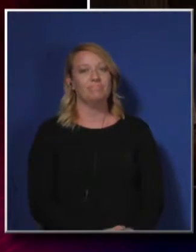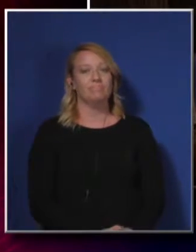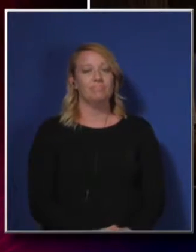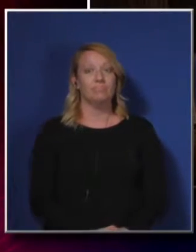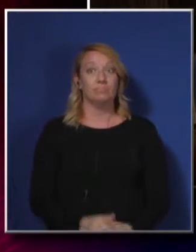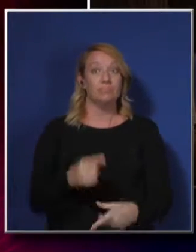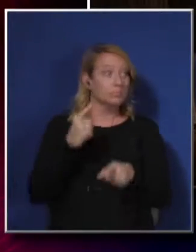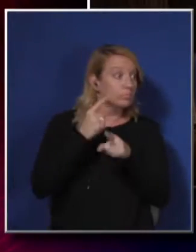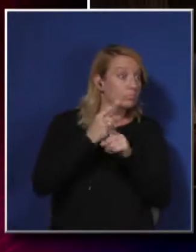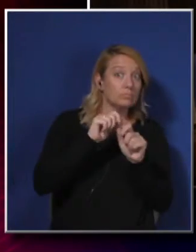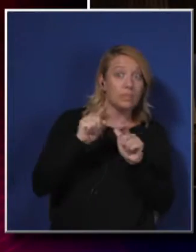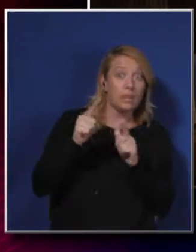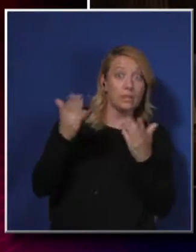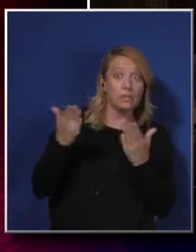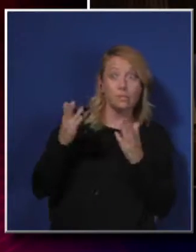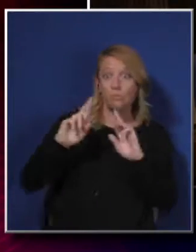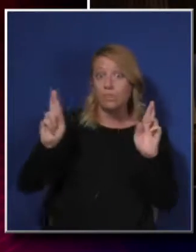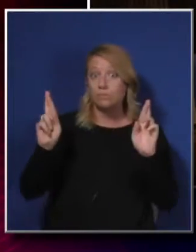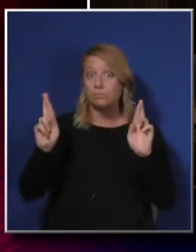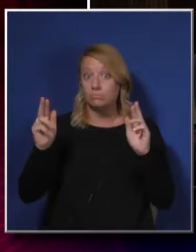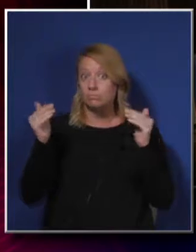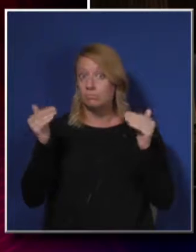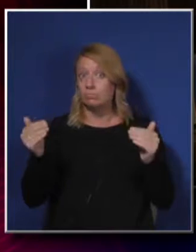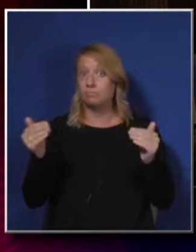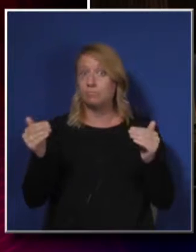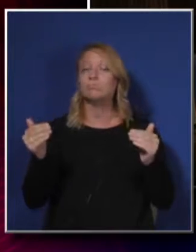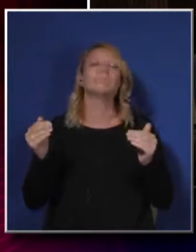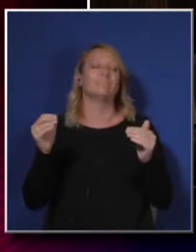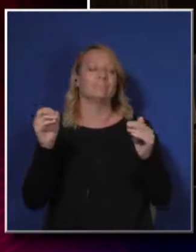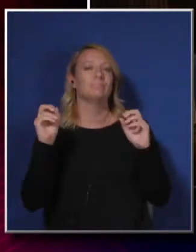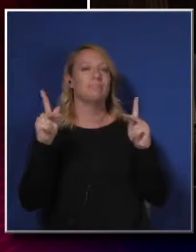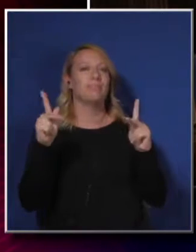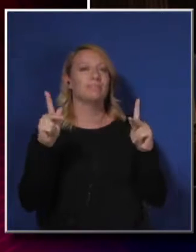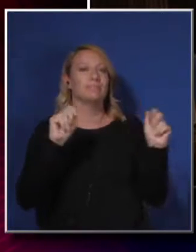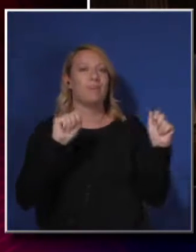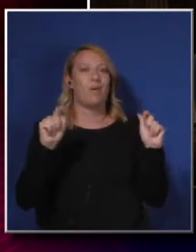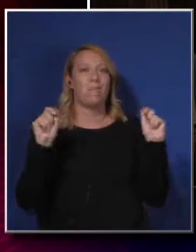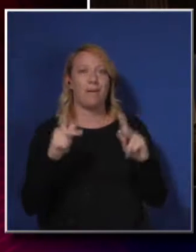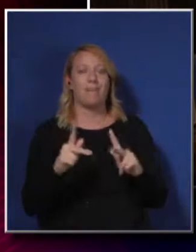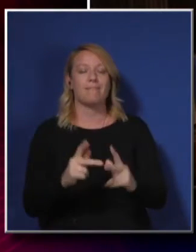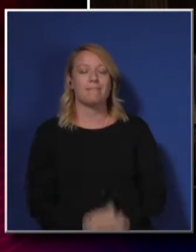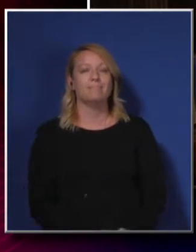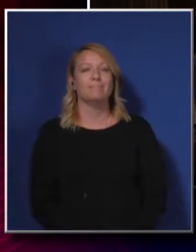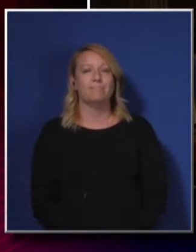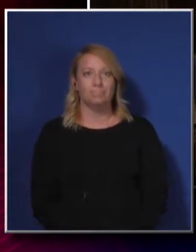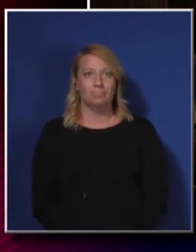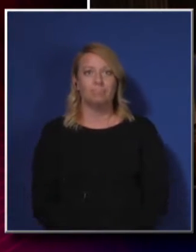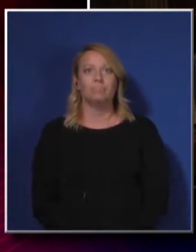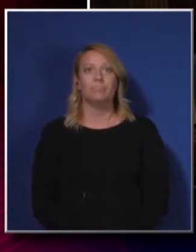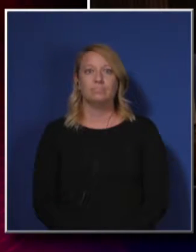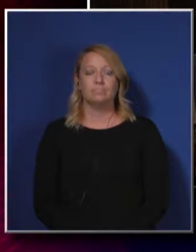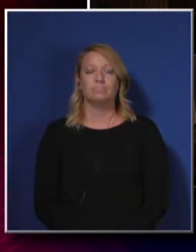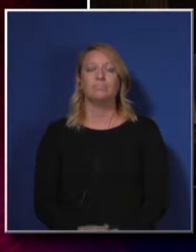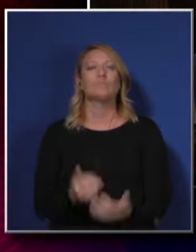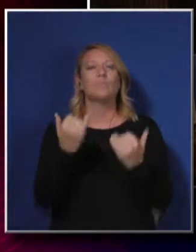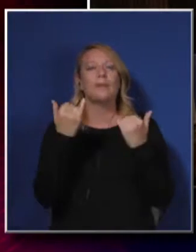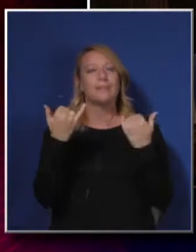I correct? Full force? Ready? Okay, we're back. Still on item